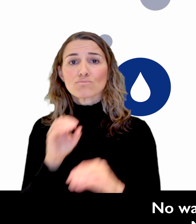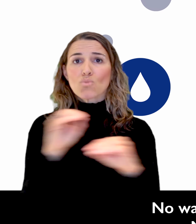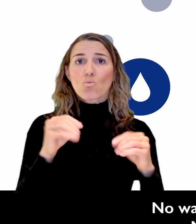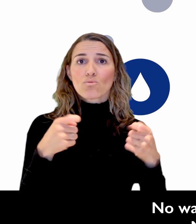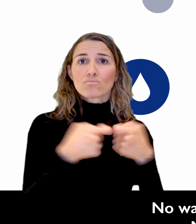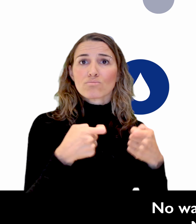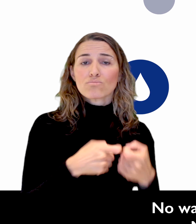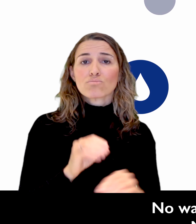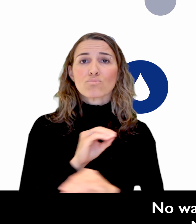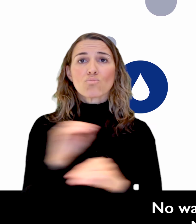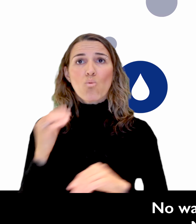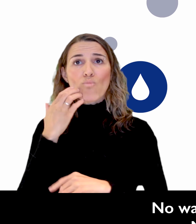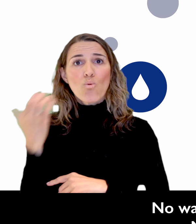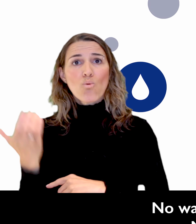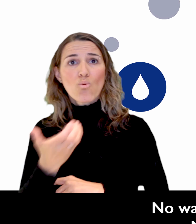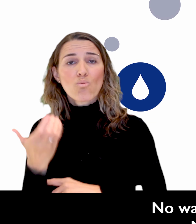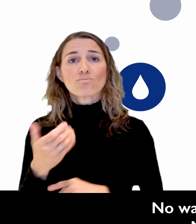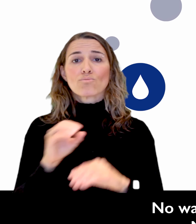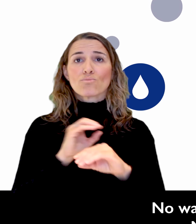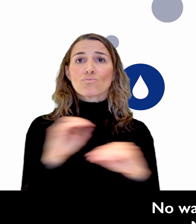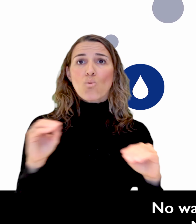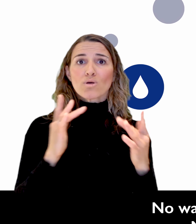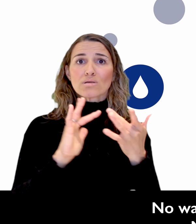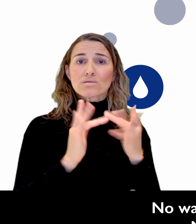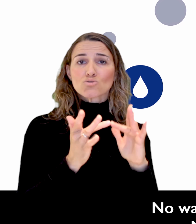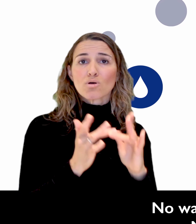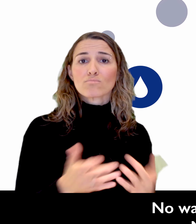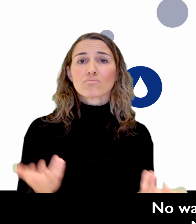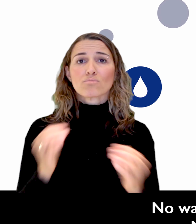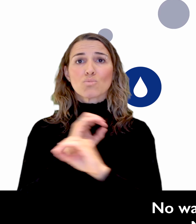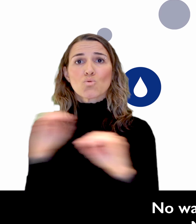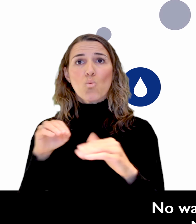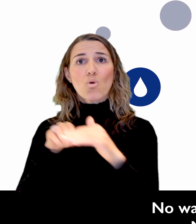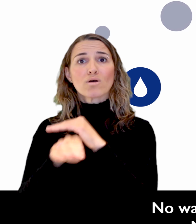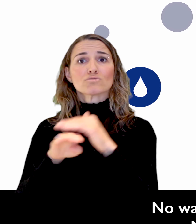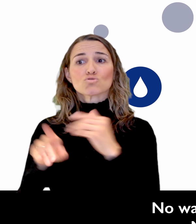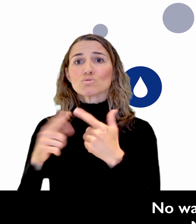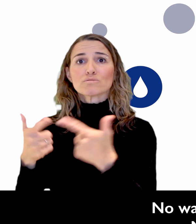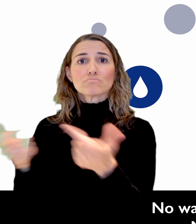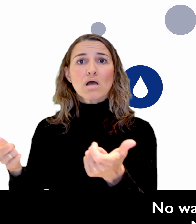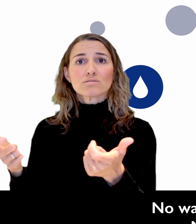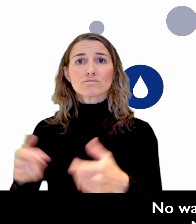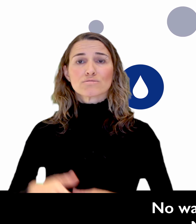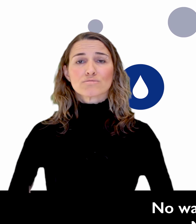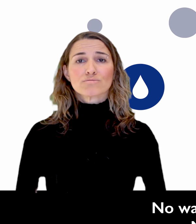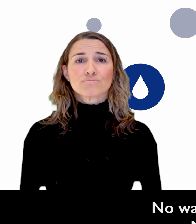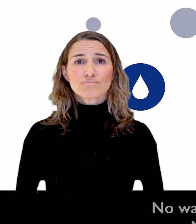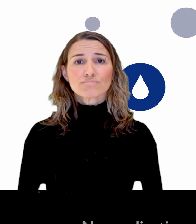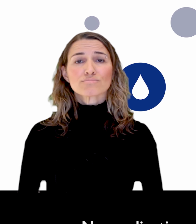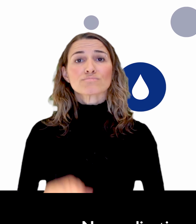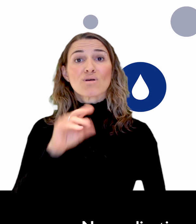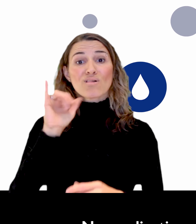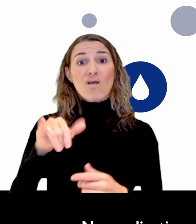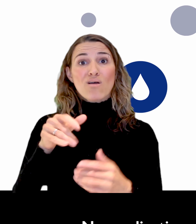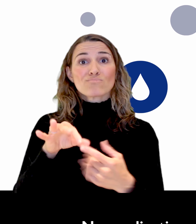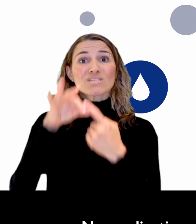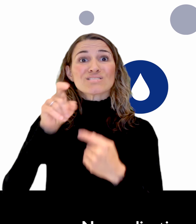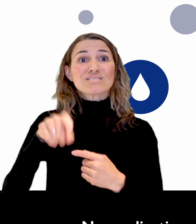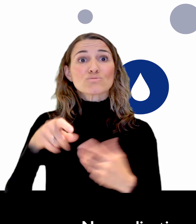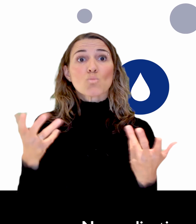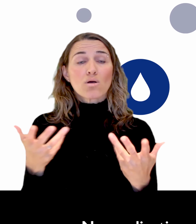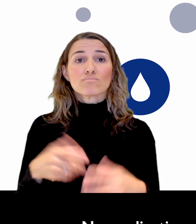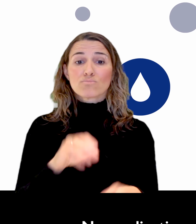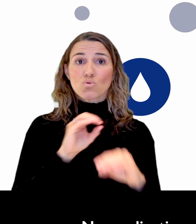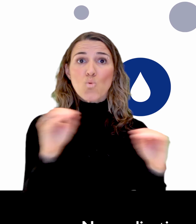heat, no electricity, no phone, no internet, no access to supplies. And these for